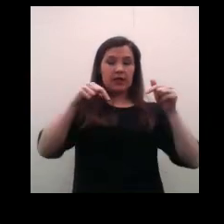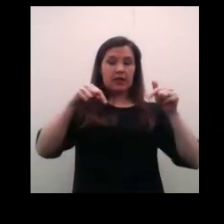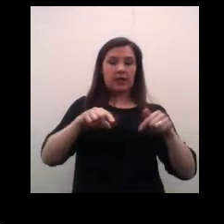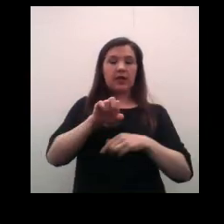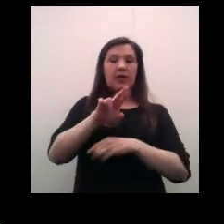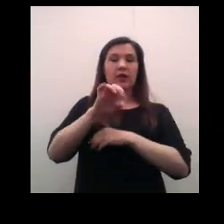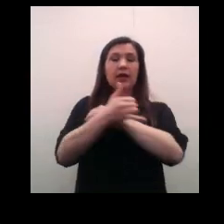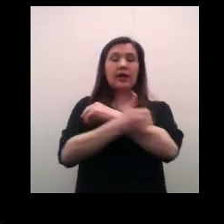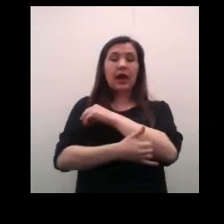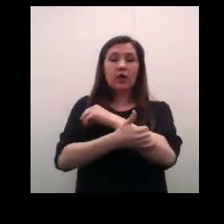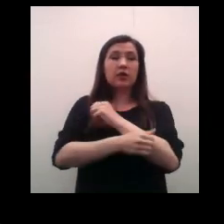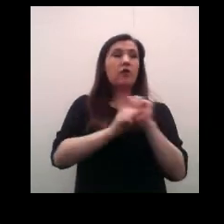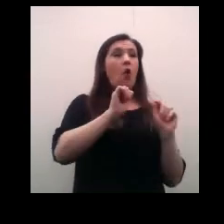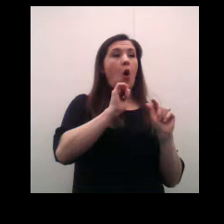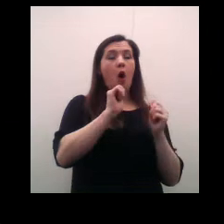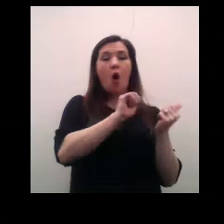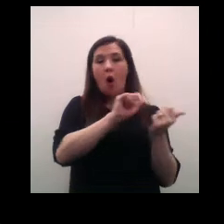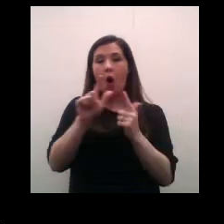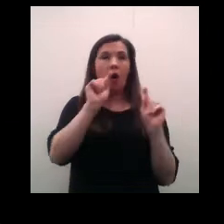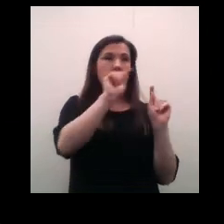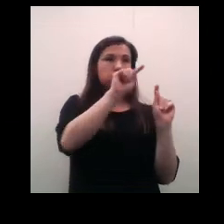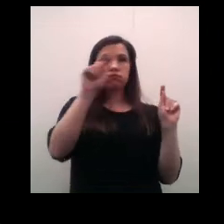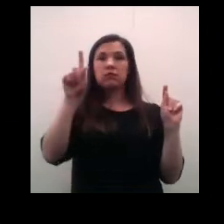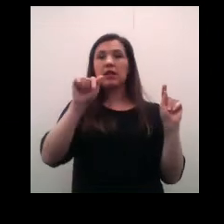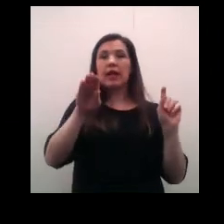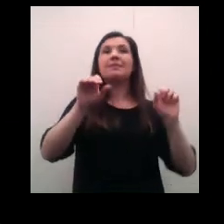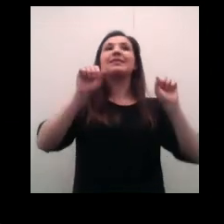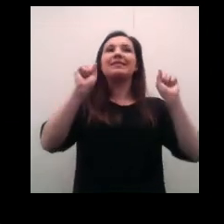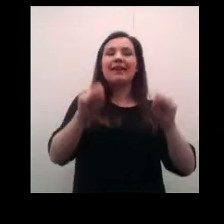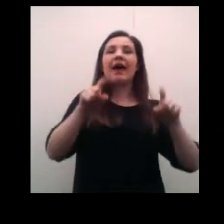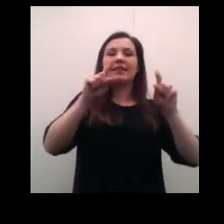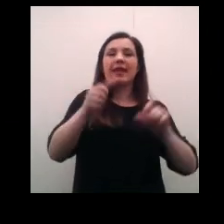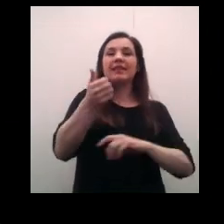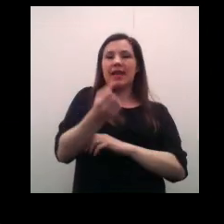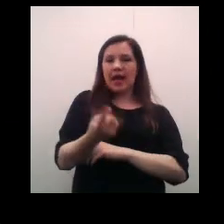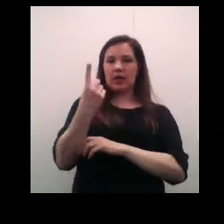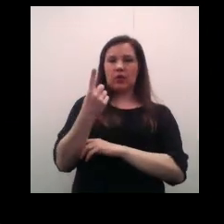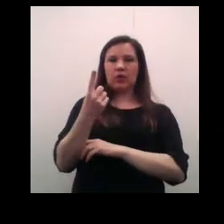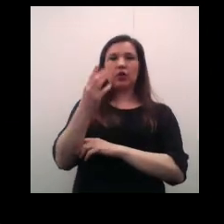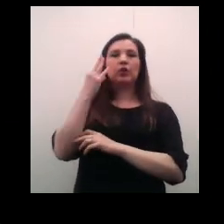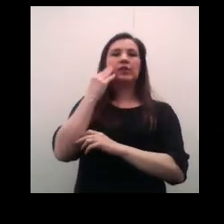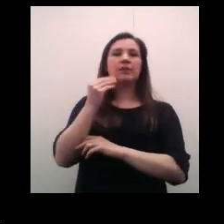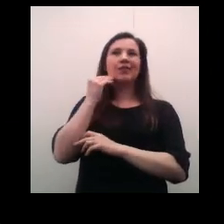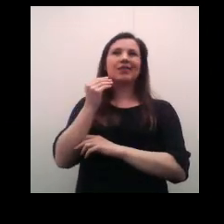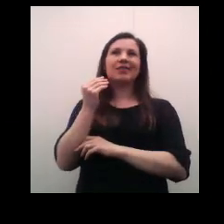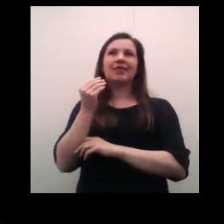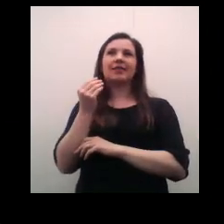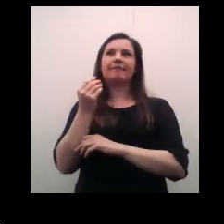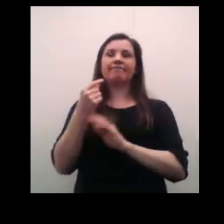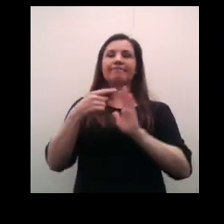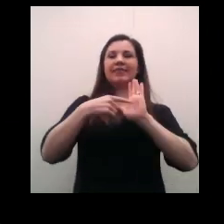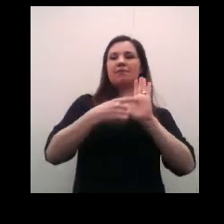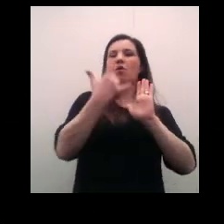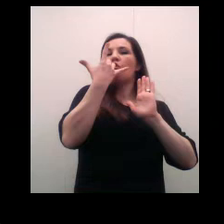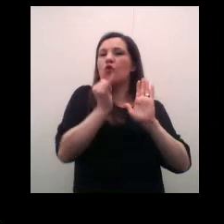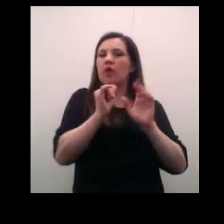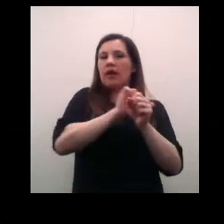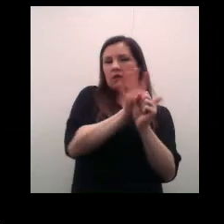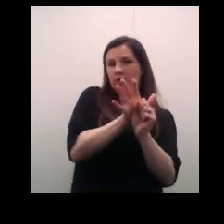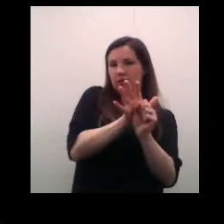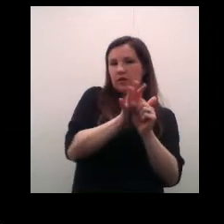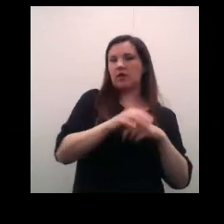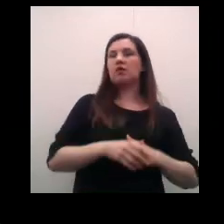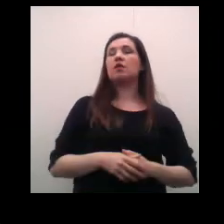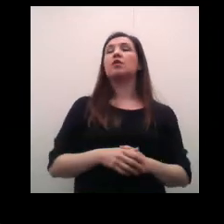County, so all labs are able to test anybody who has symptoms consistent with COVID-19.